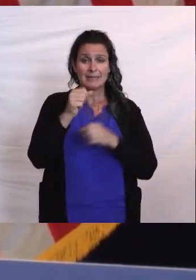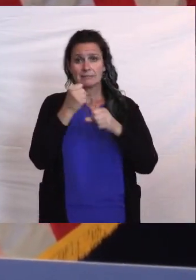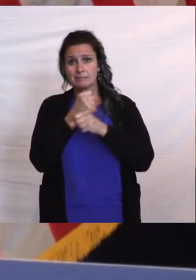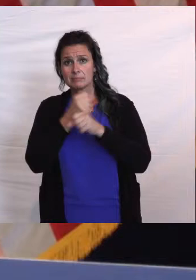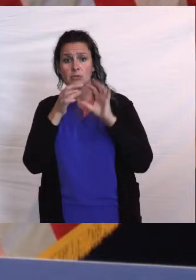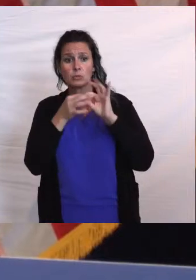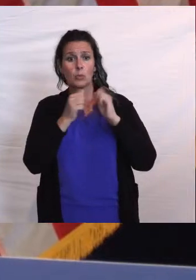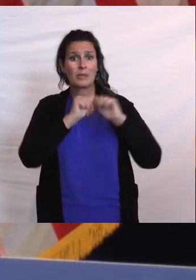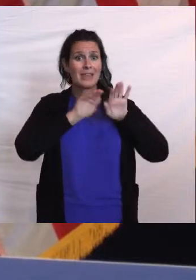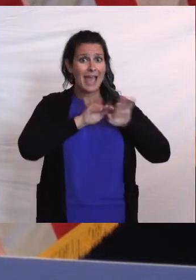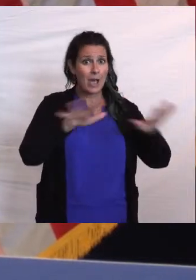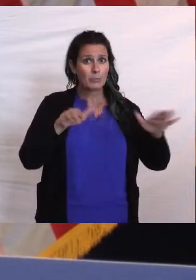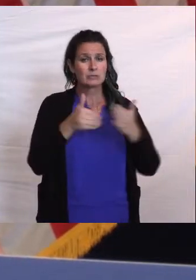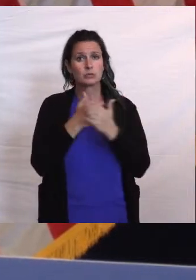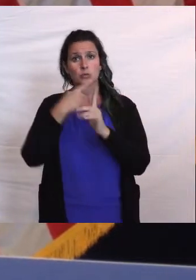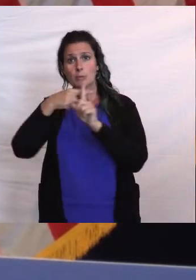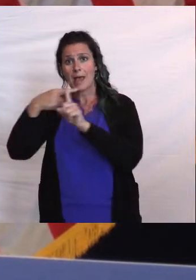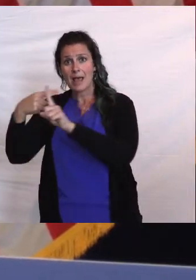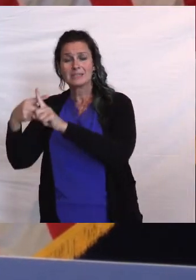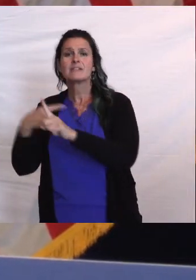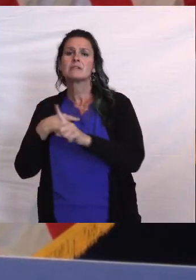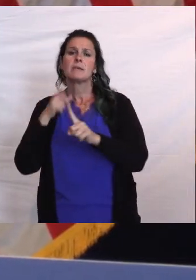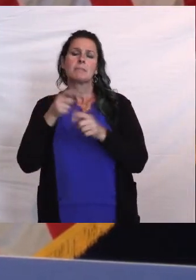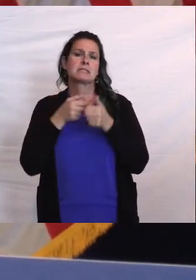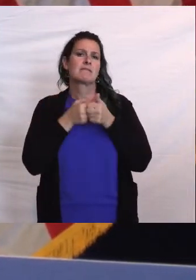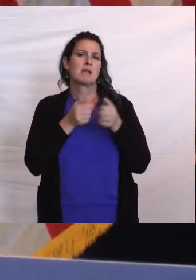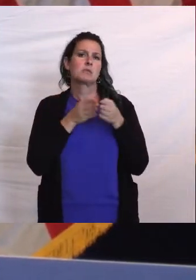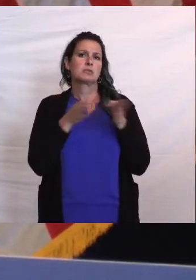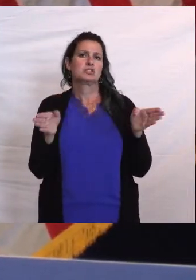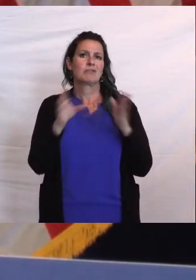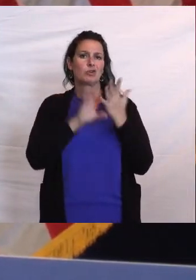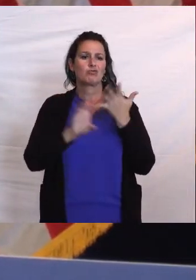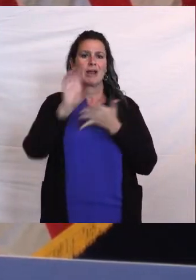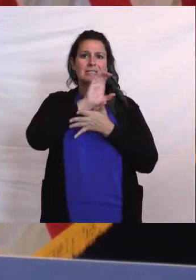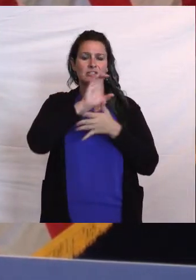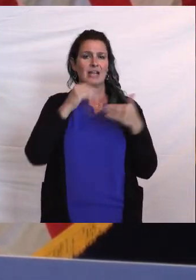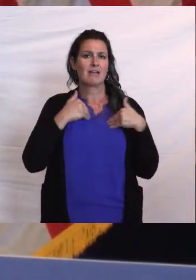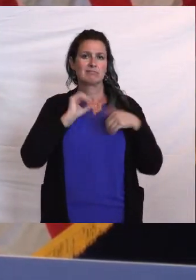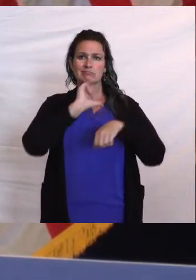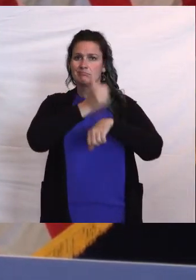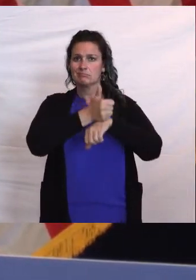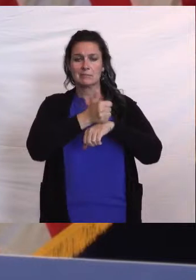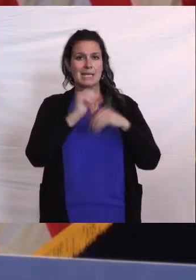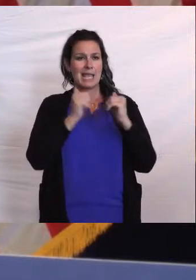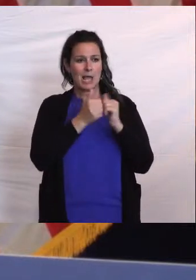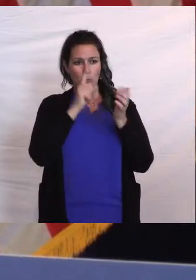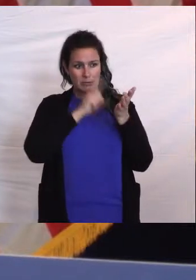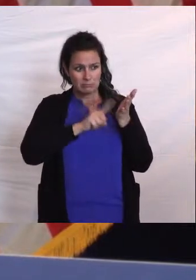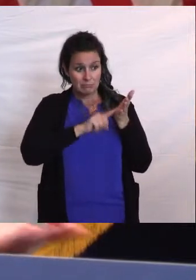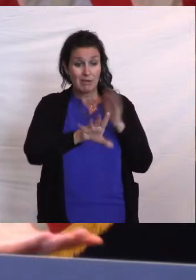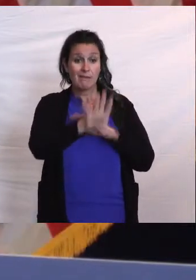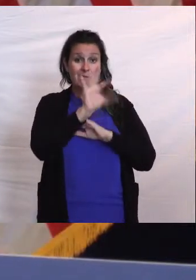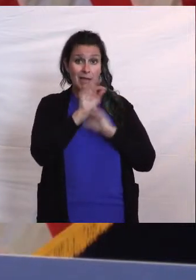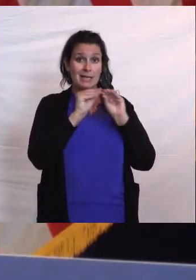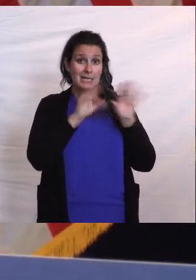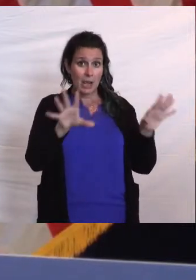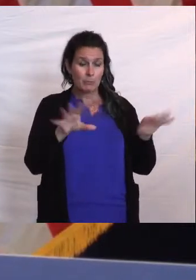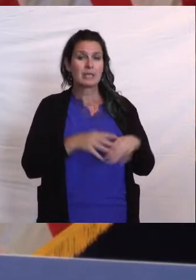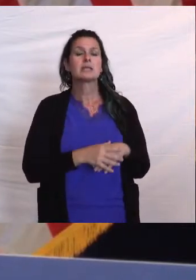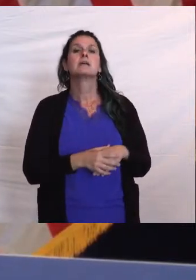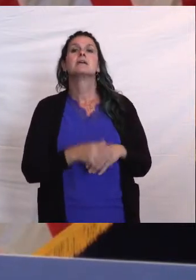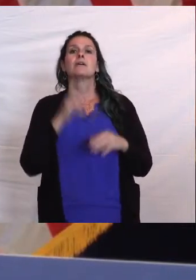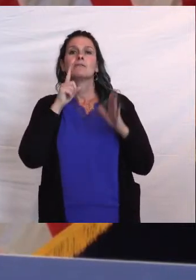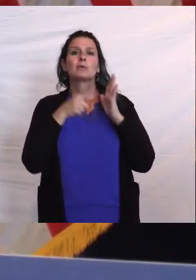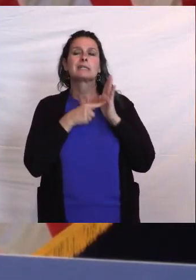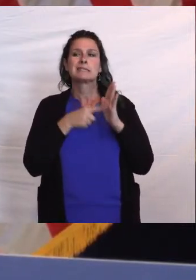outbreaks or on cases, they follow general criteria for how we define an outbreak. So, for example, the commissioner